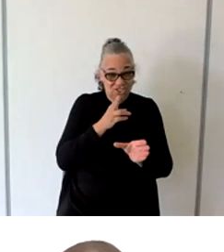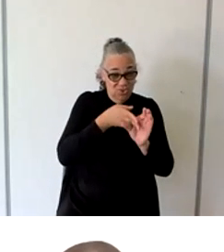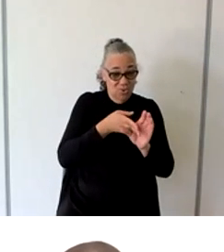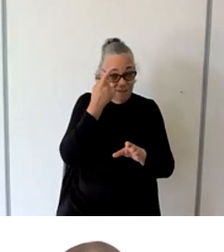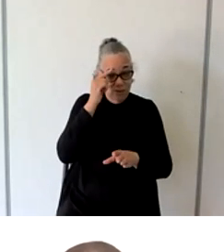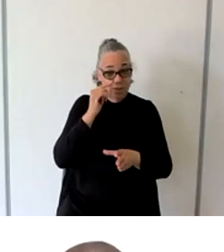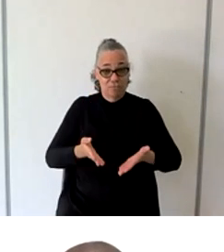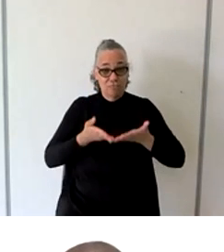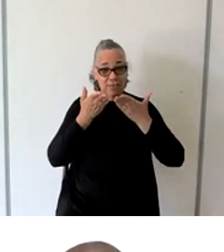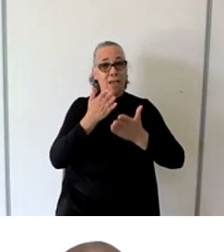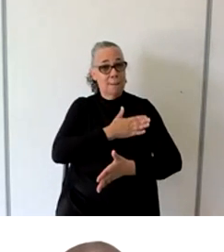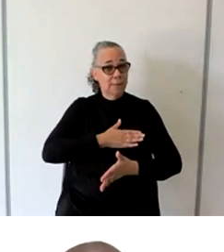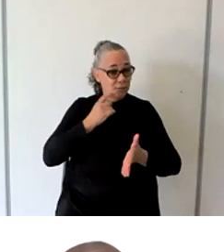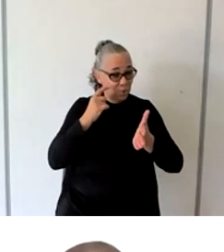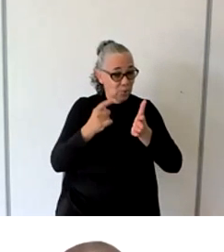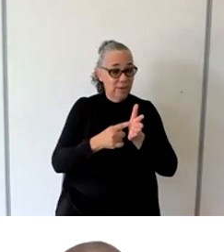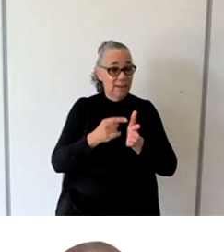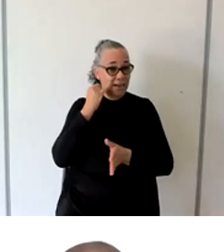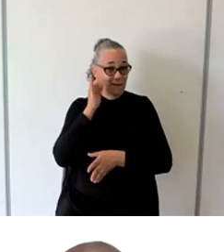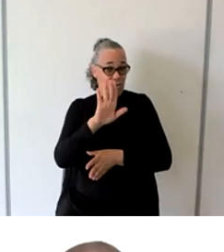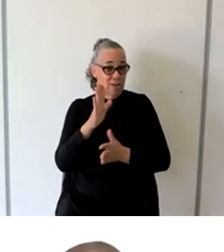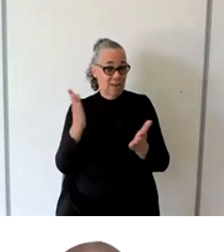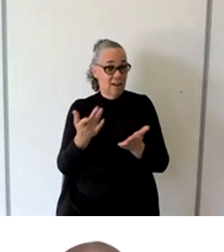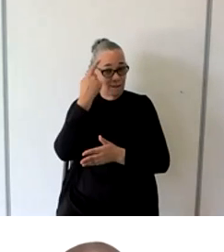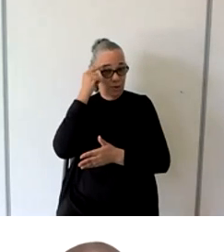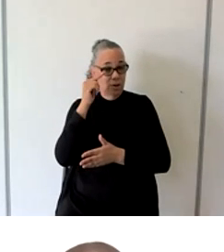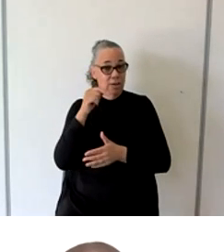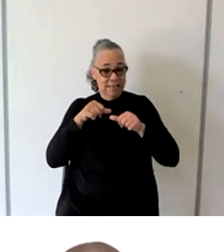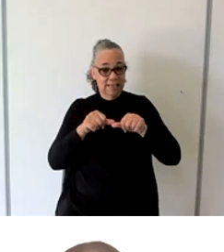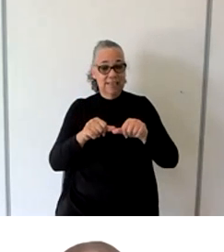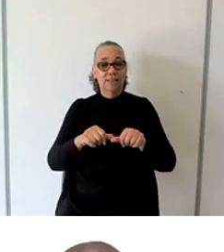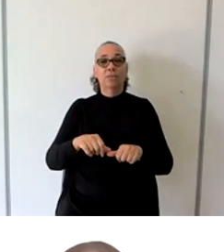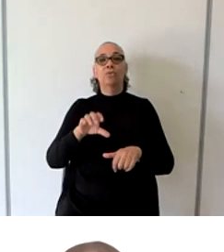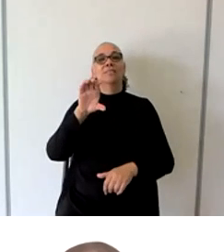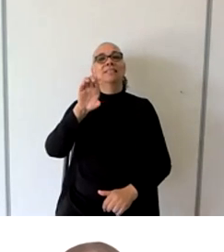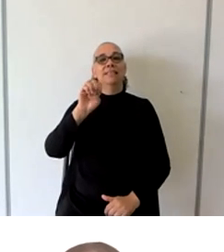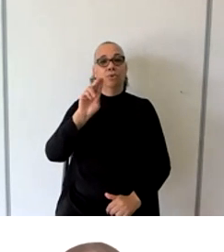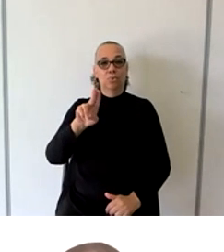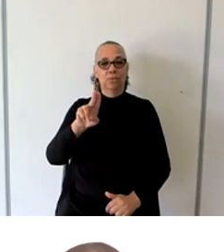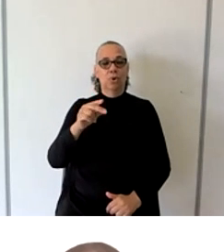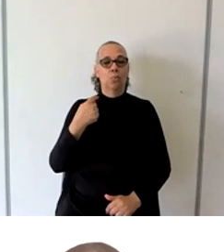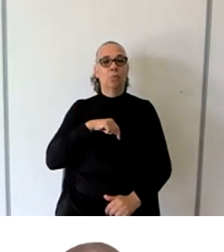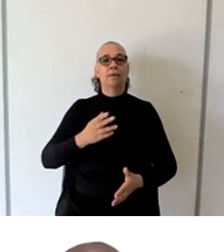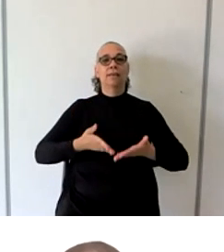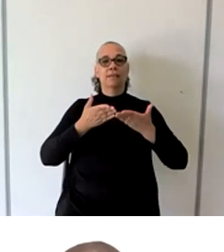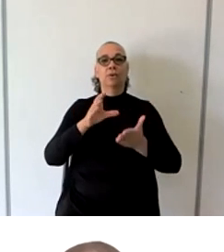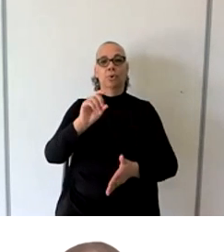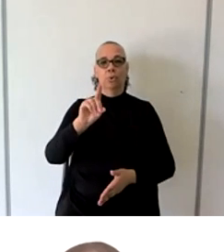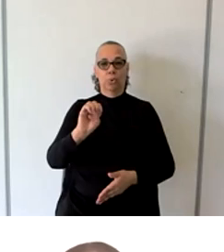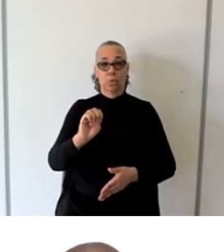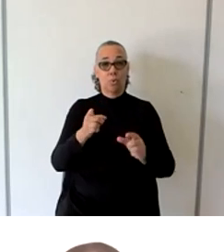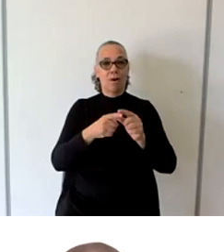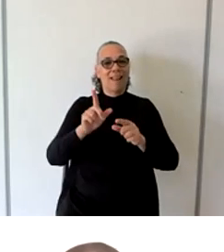presentation, please note that if you are here for your continuing education credits, we will be giving a co-word later on in